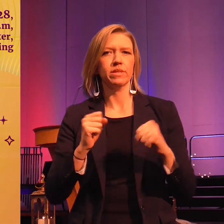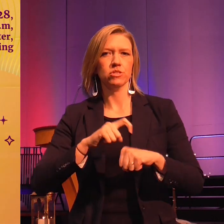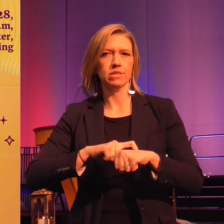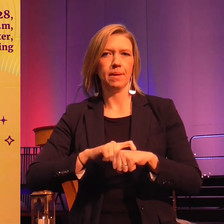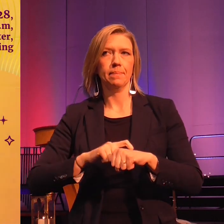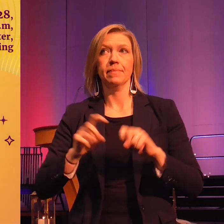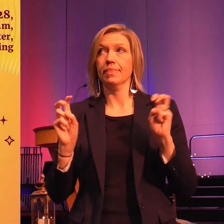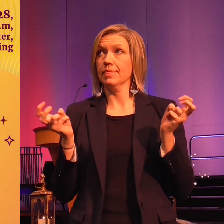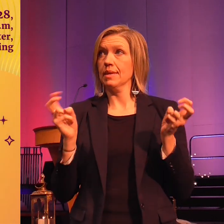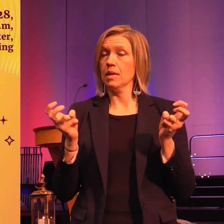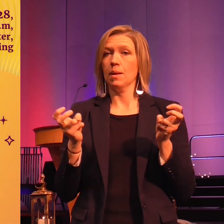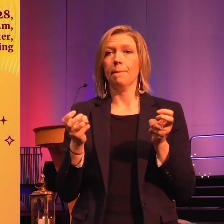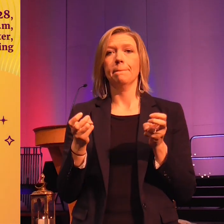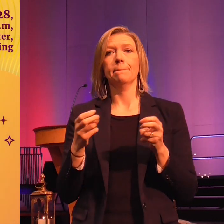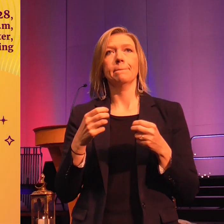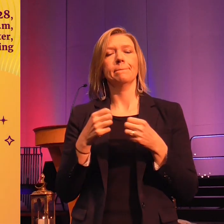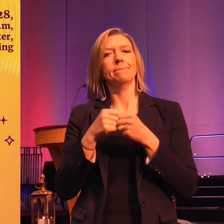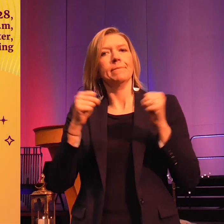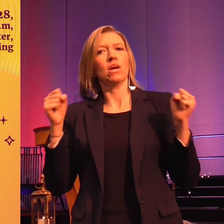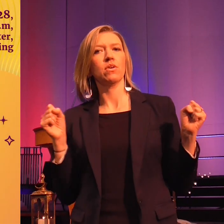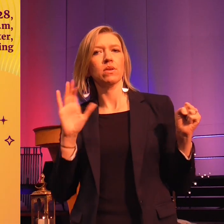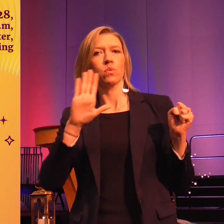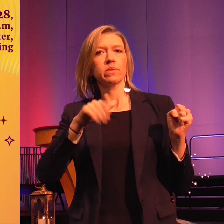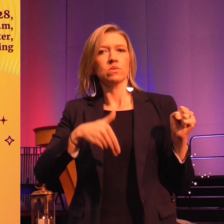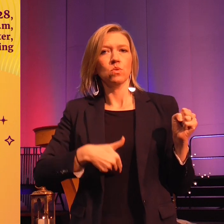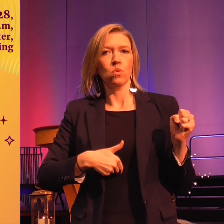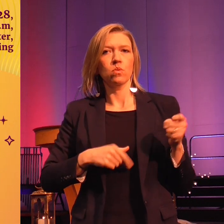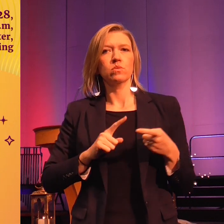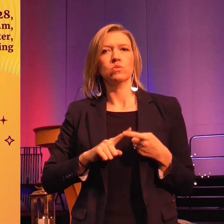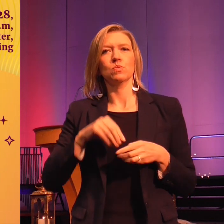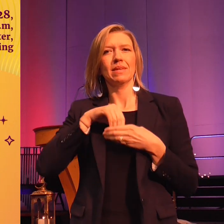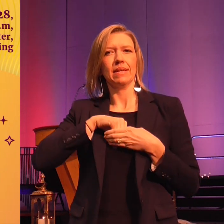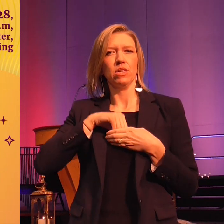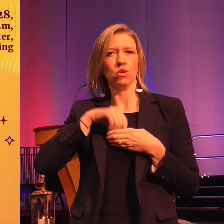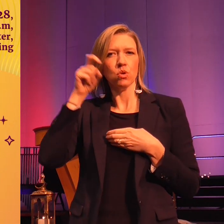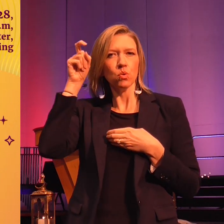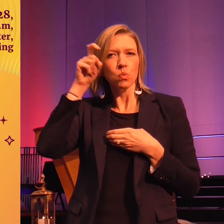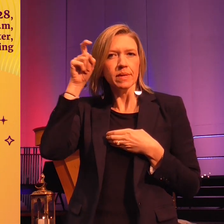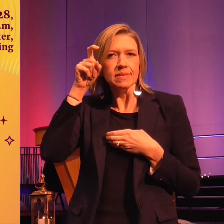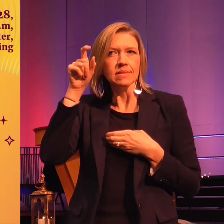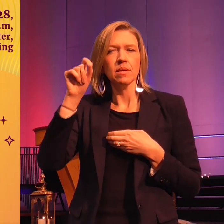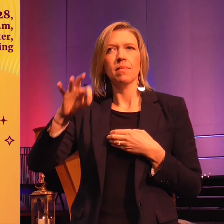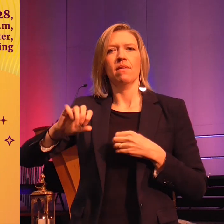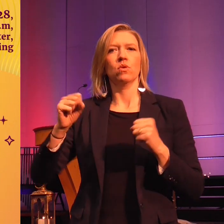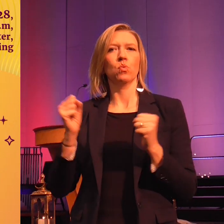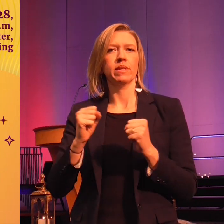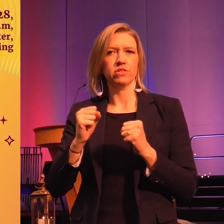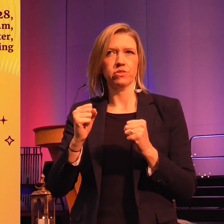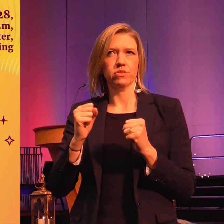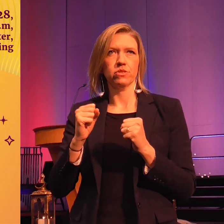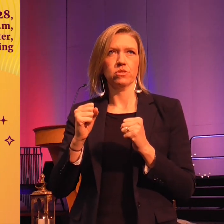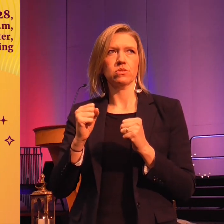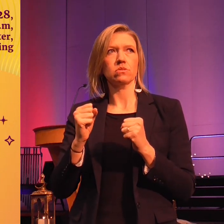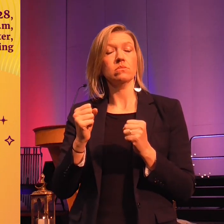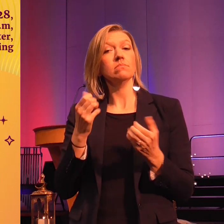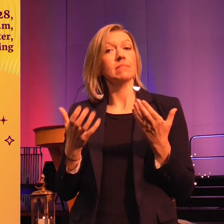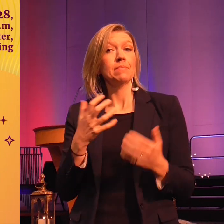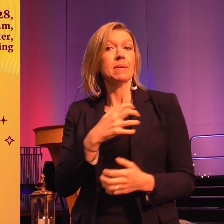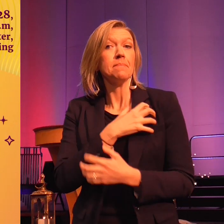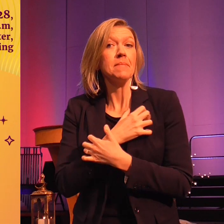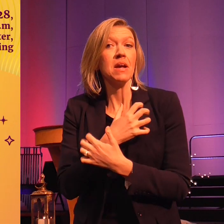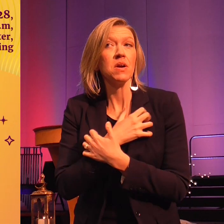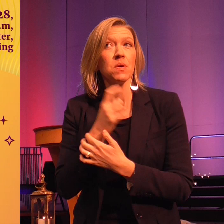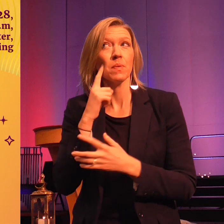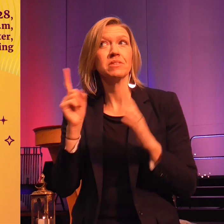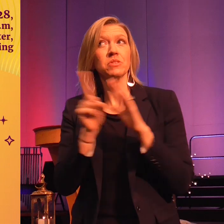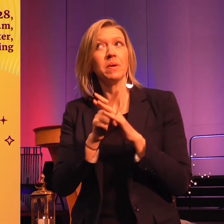the soul to the inner wisdom of winter. So perhaps the bear might show up. We don't know for